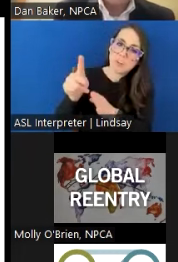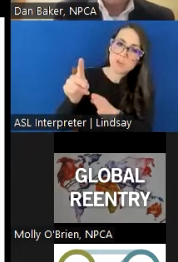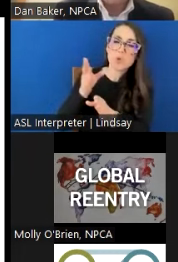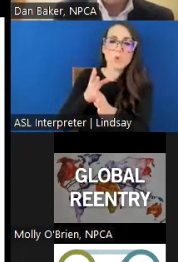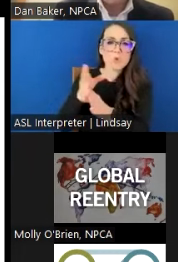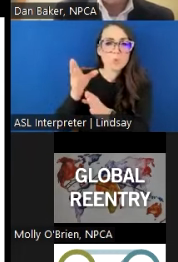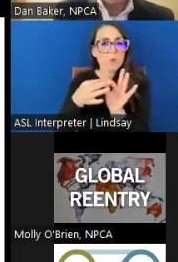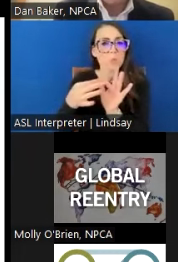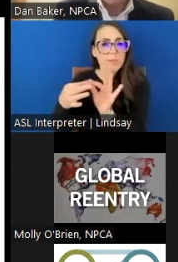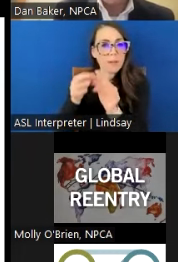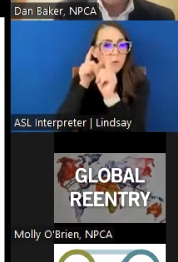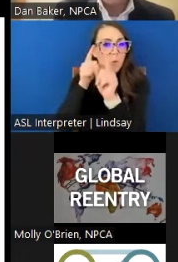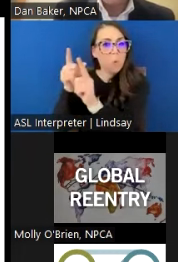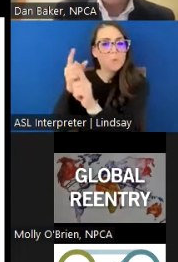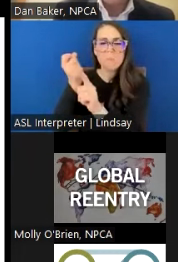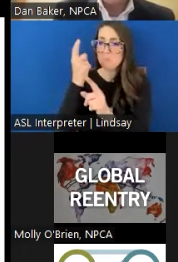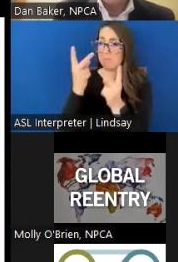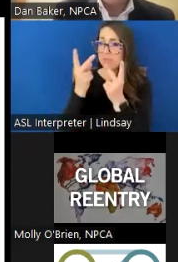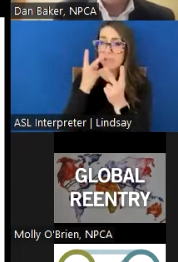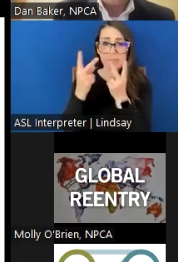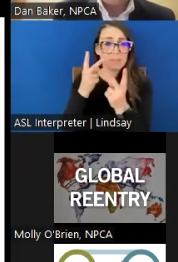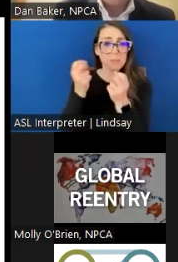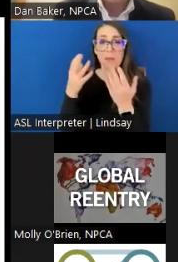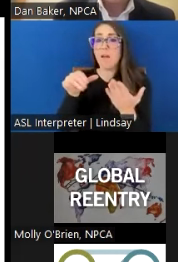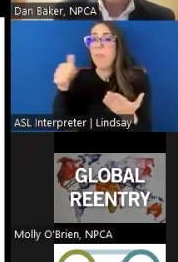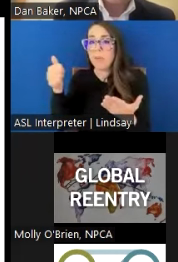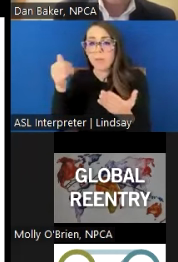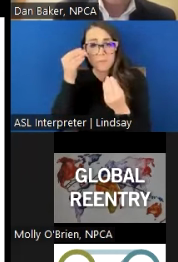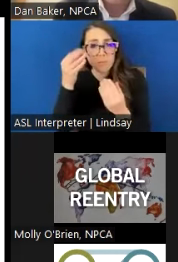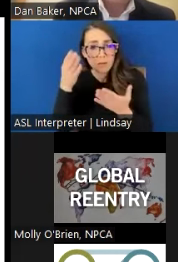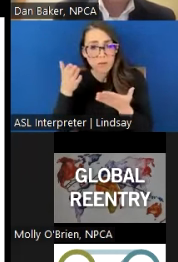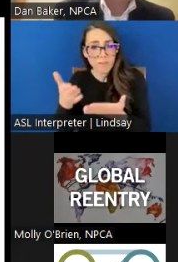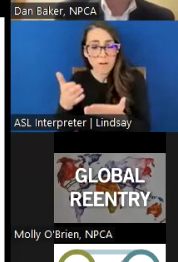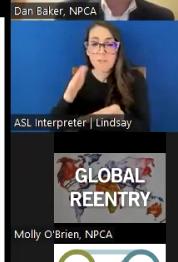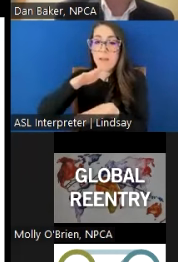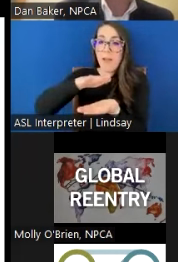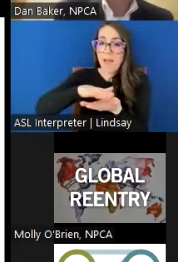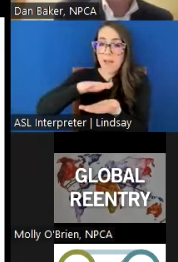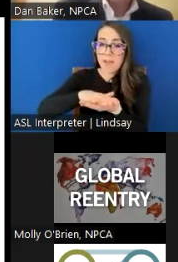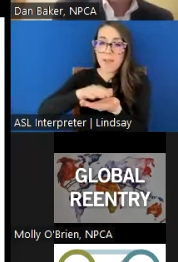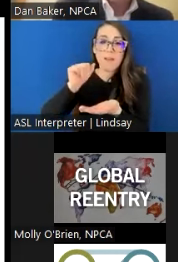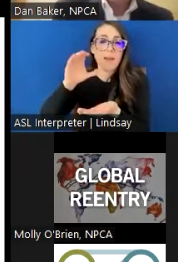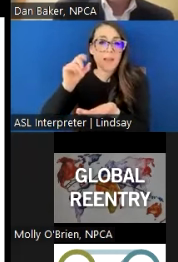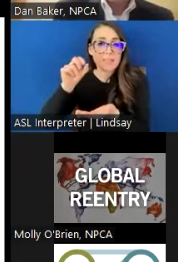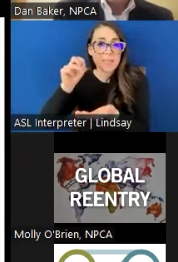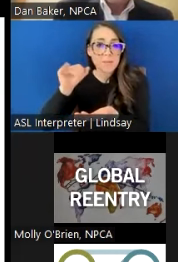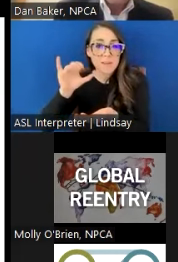I see a lot of other information and sharing and academic and thought exchange there as well.